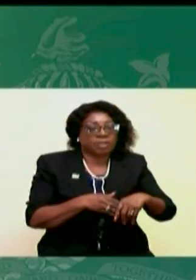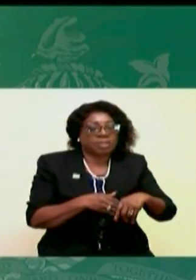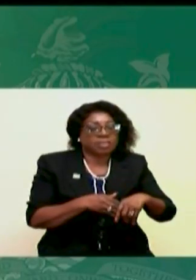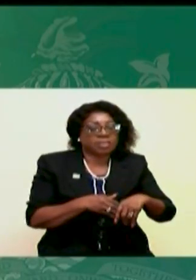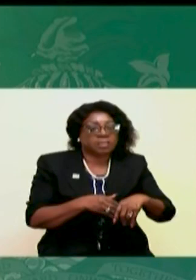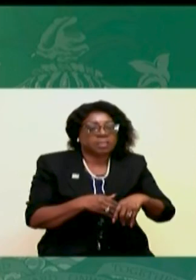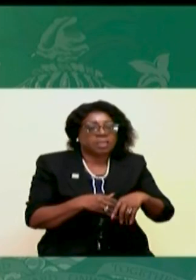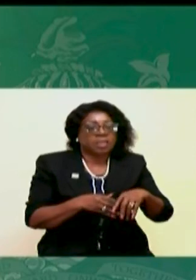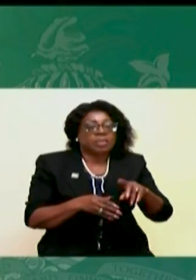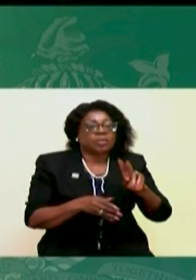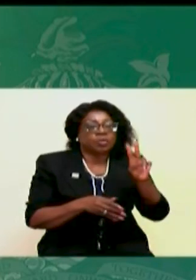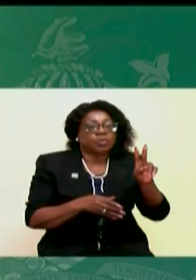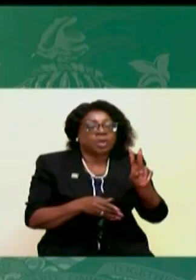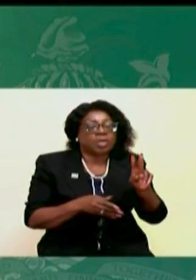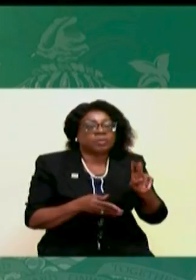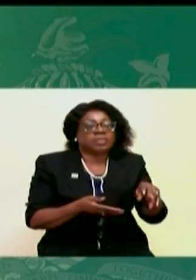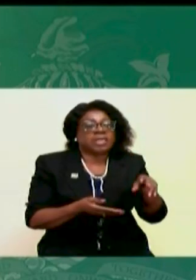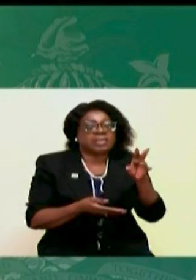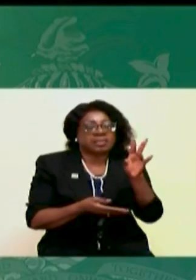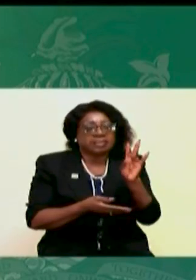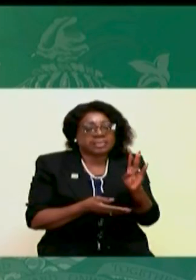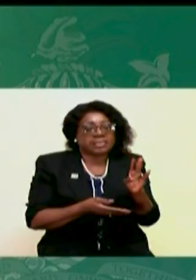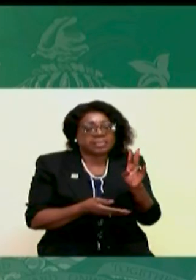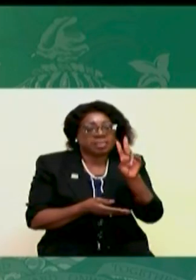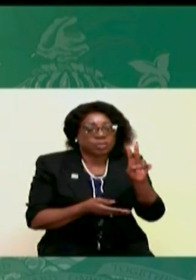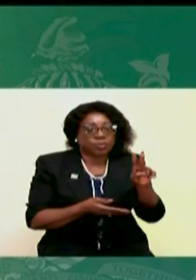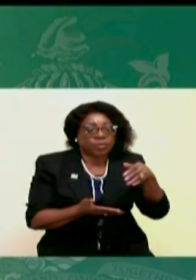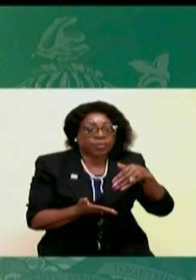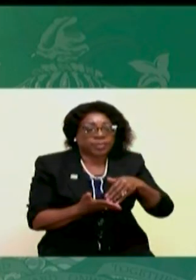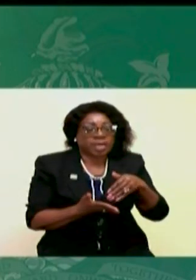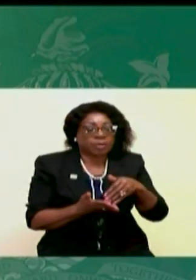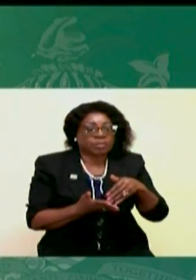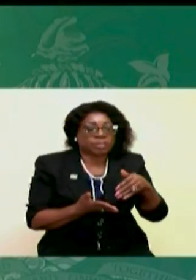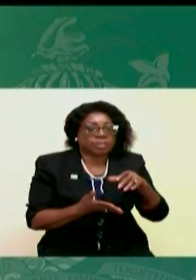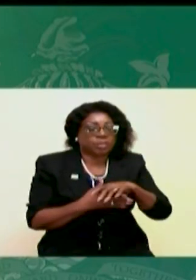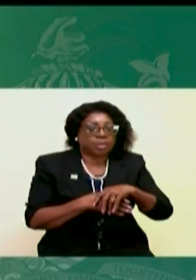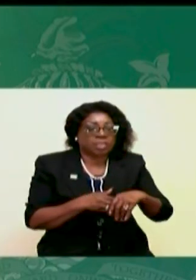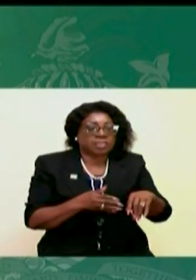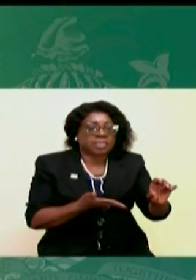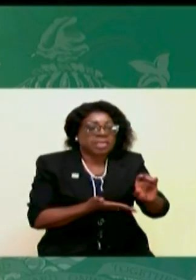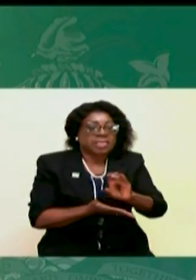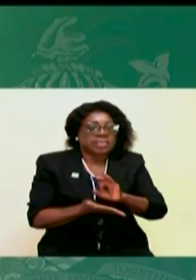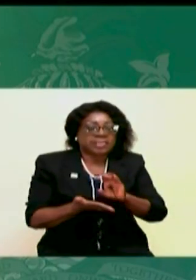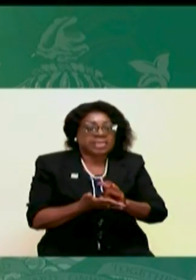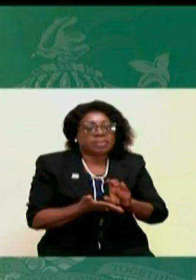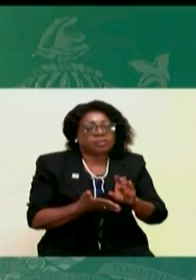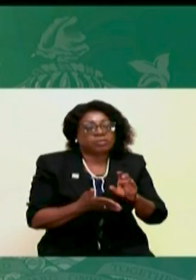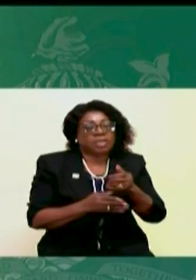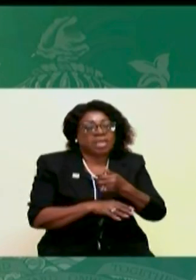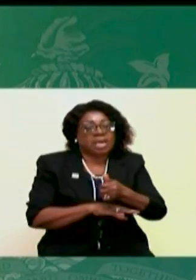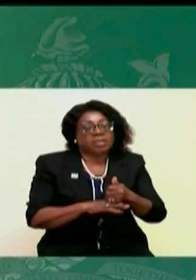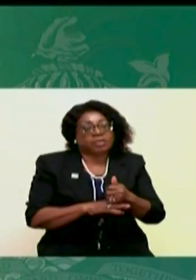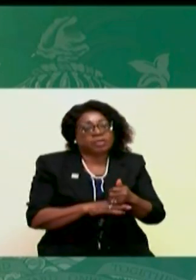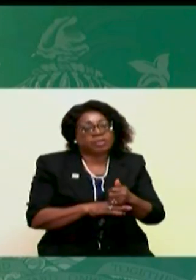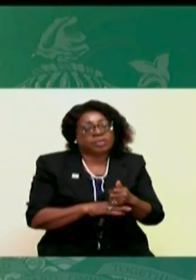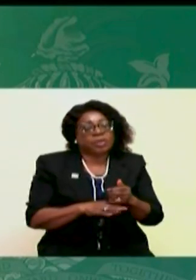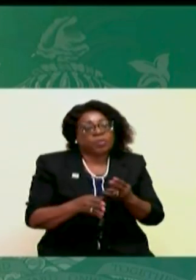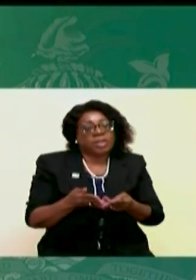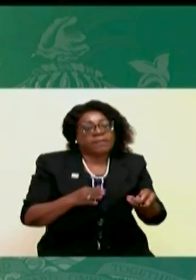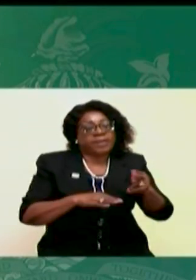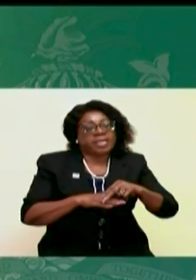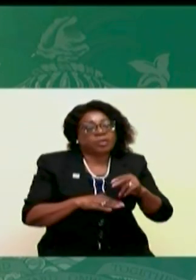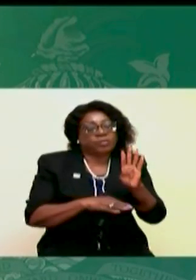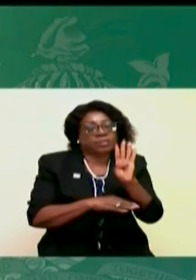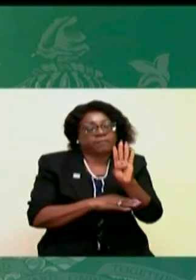$237,000 to $262,000. Central Andrus will have an increase of just over $48,000,